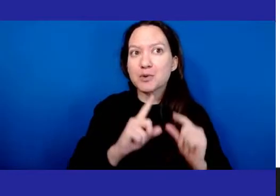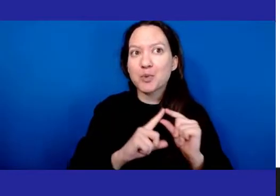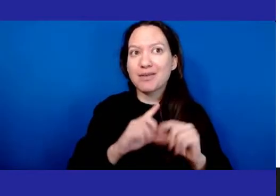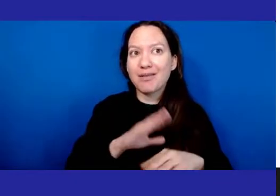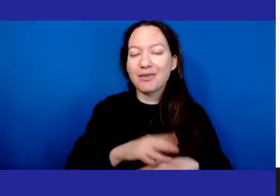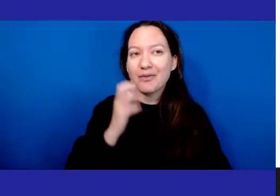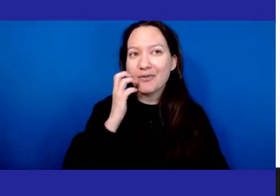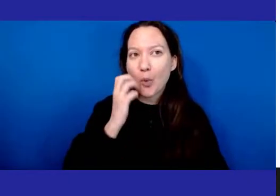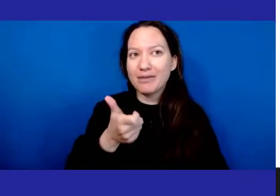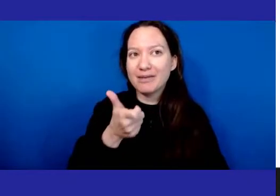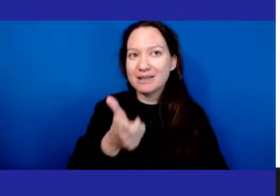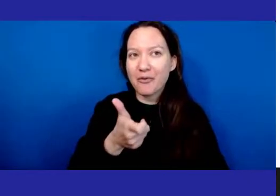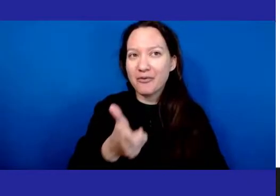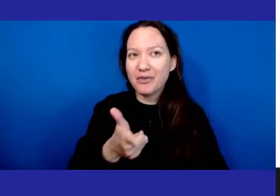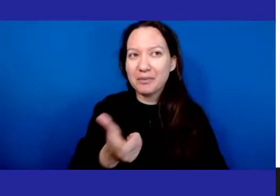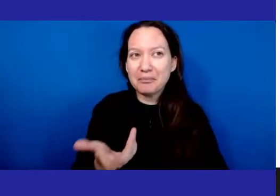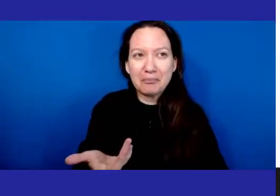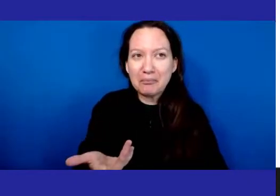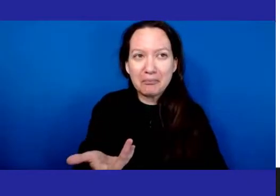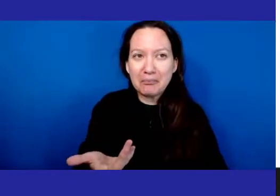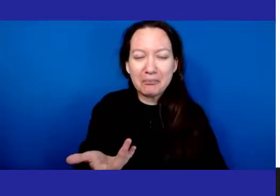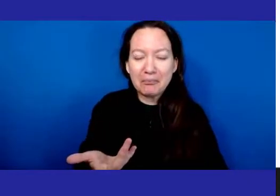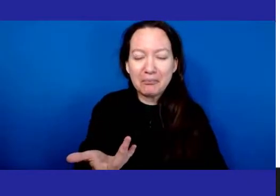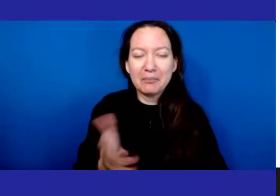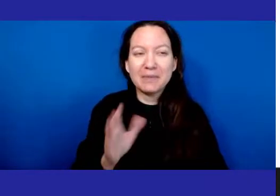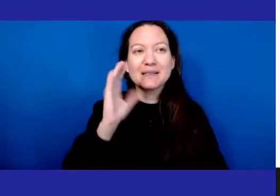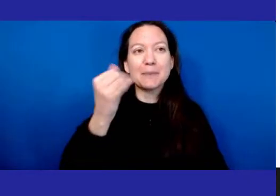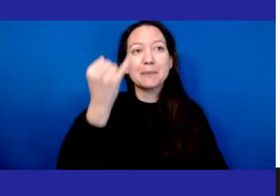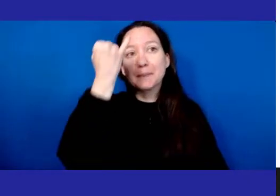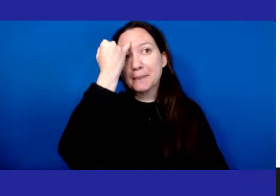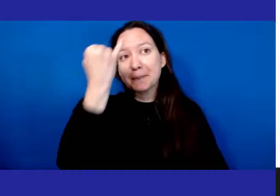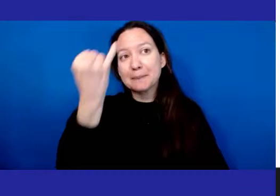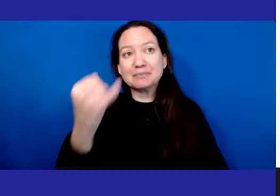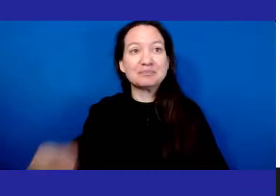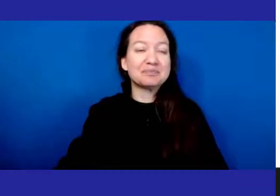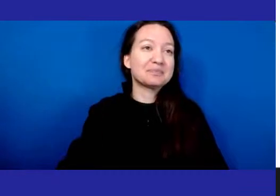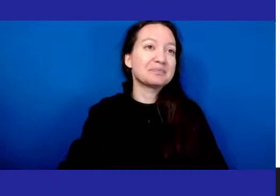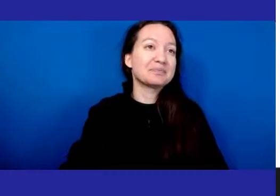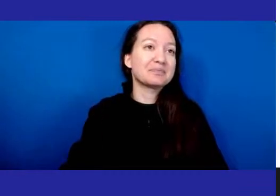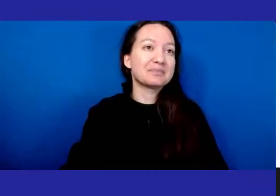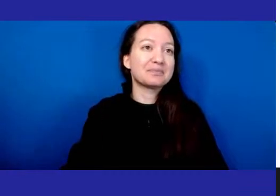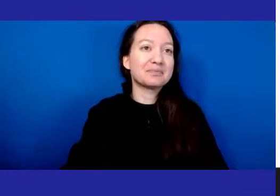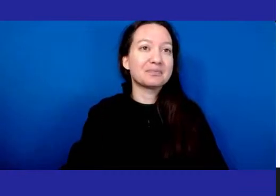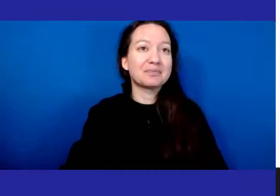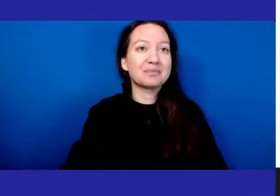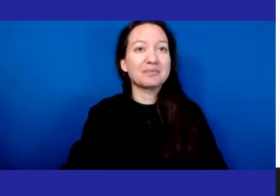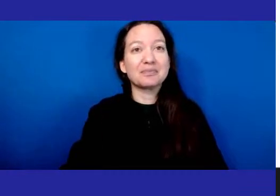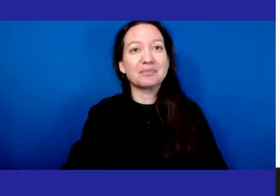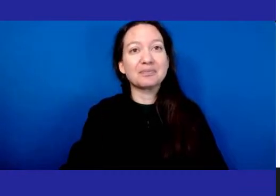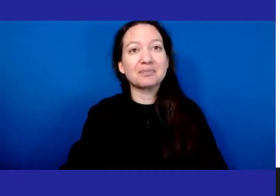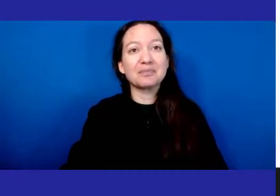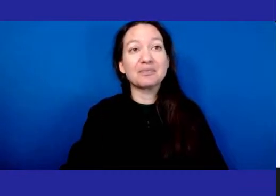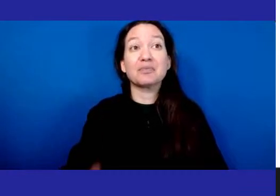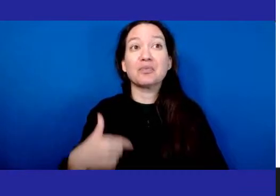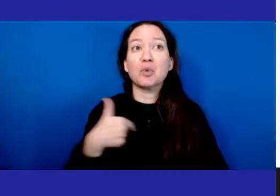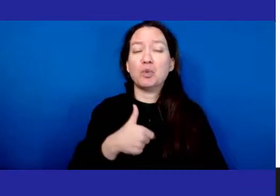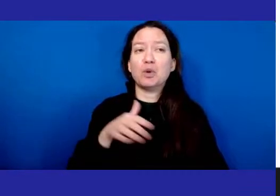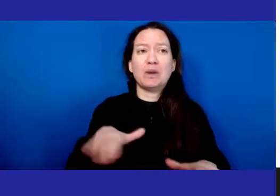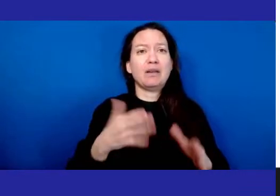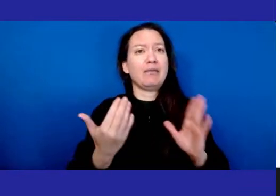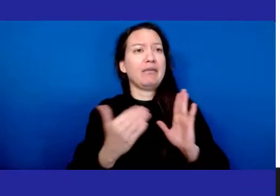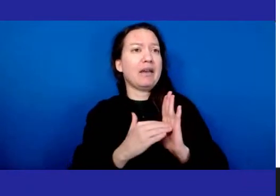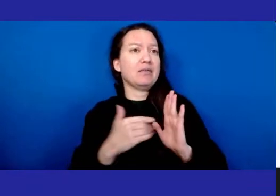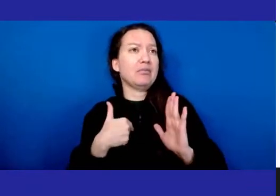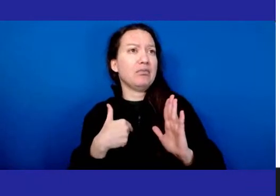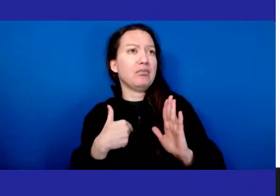right? The idea that what we're doing is, and again, it would only be